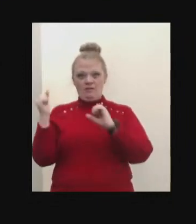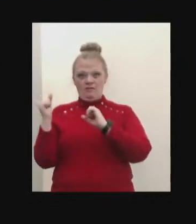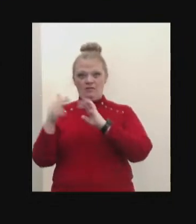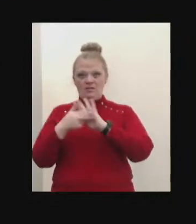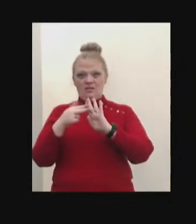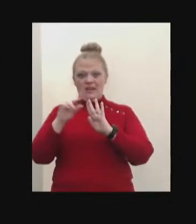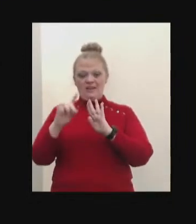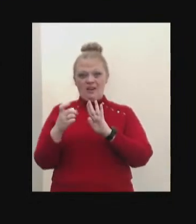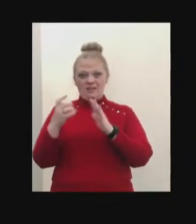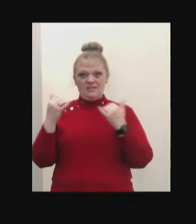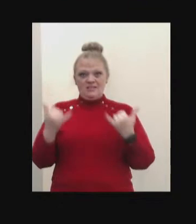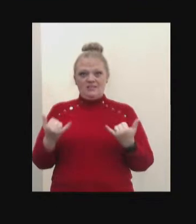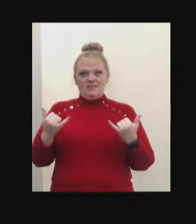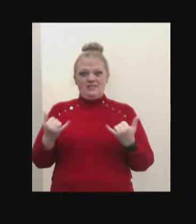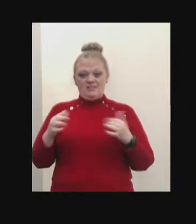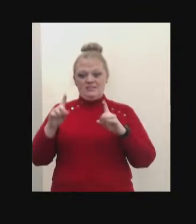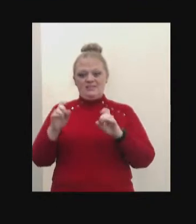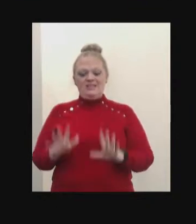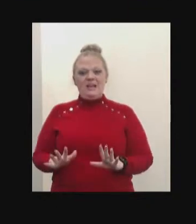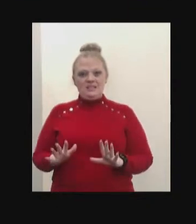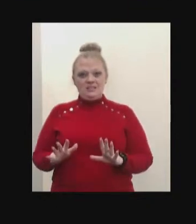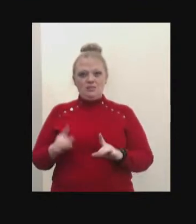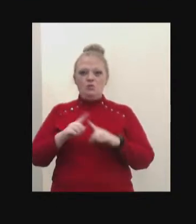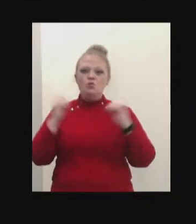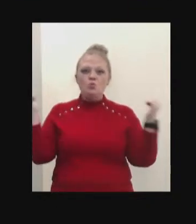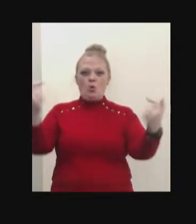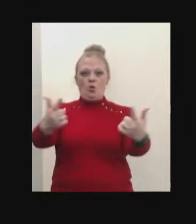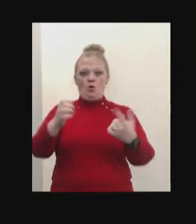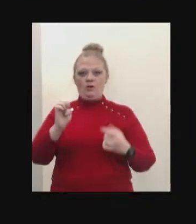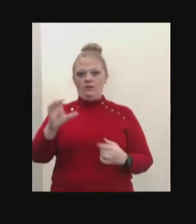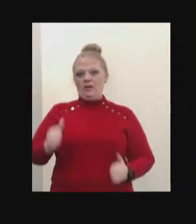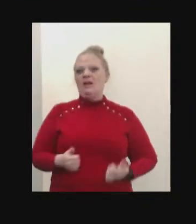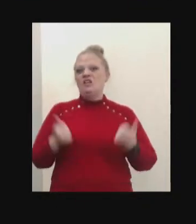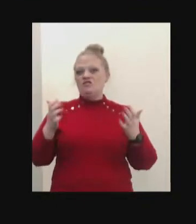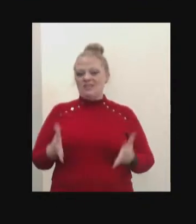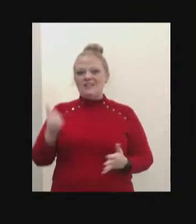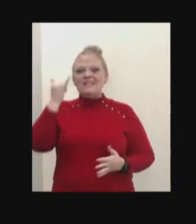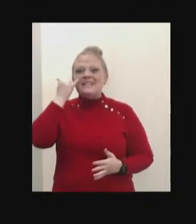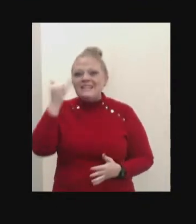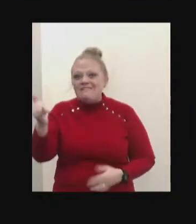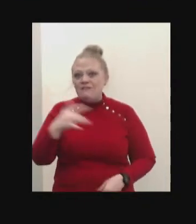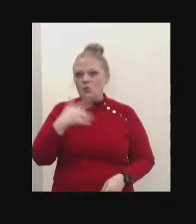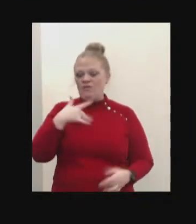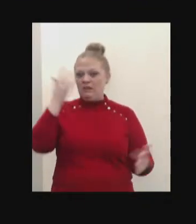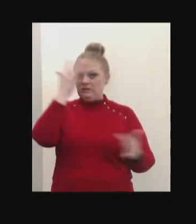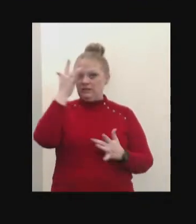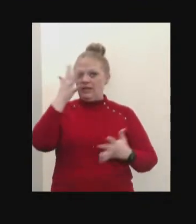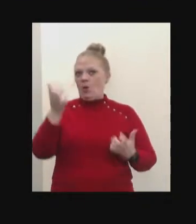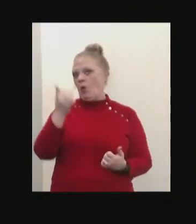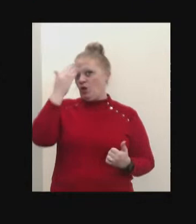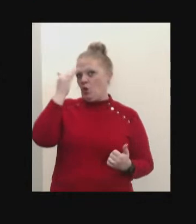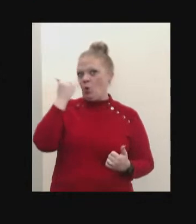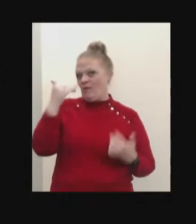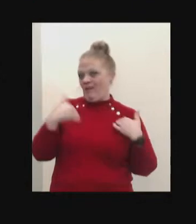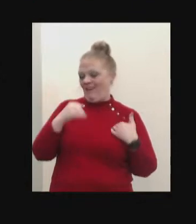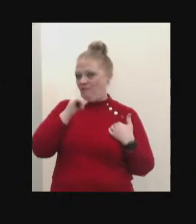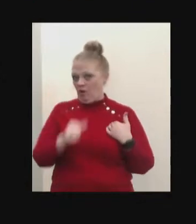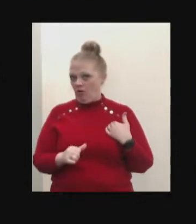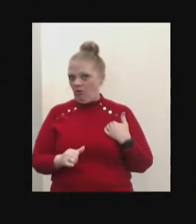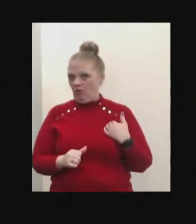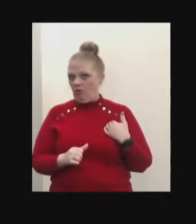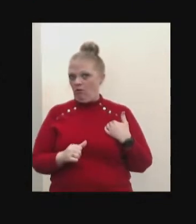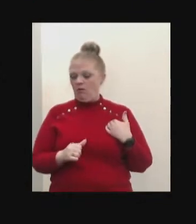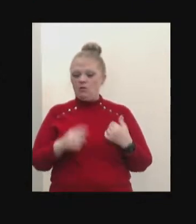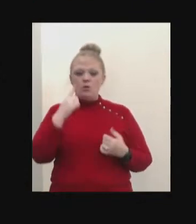testing technology, to all Erie County residents that are symptomatic and want to know their status. So through the Christmas